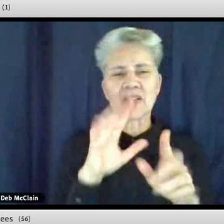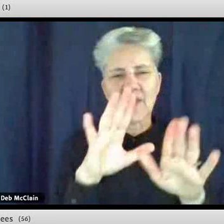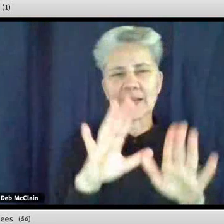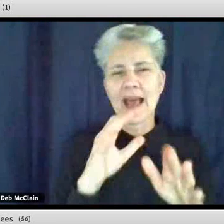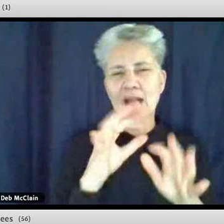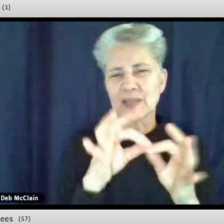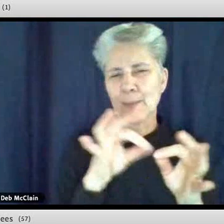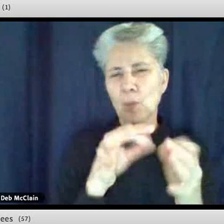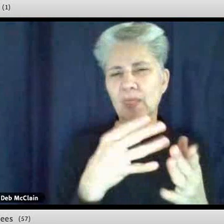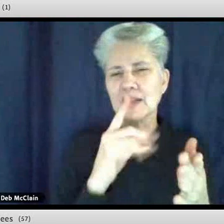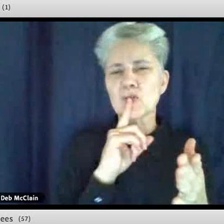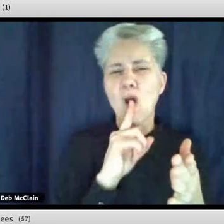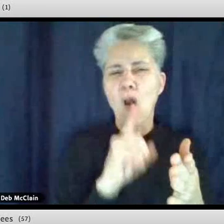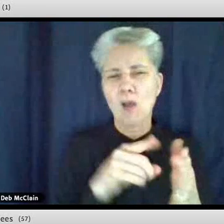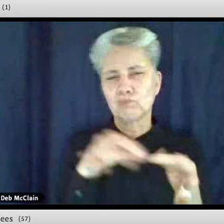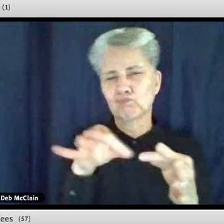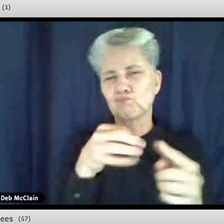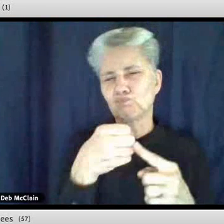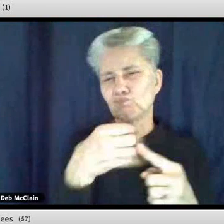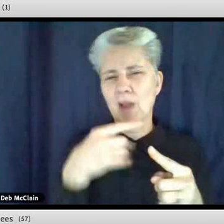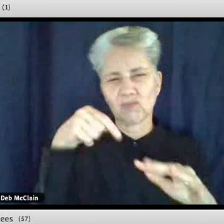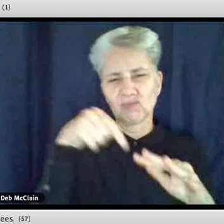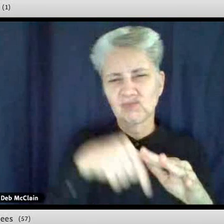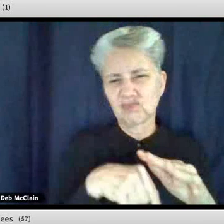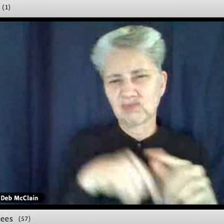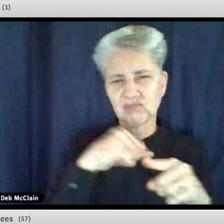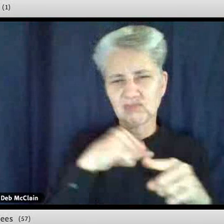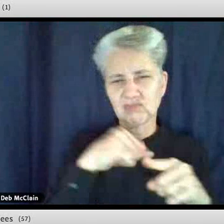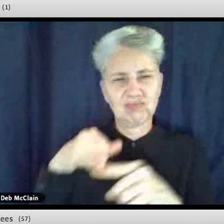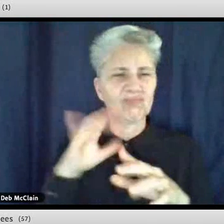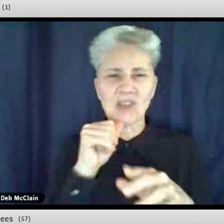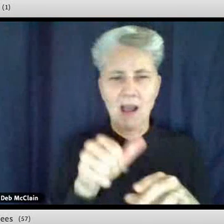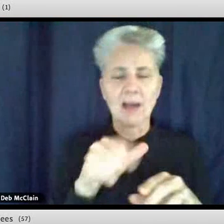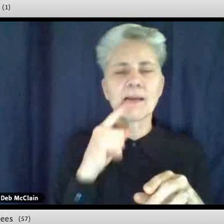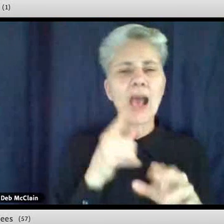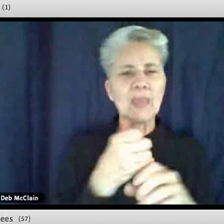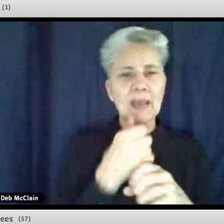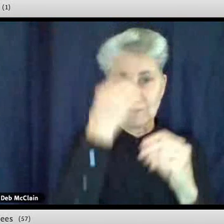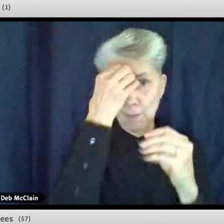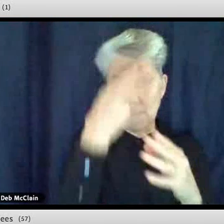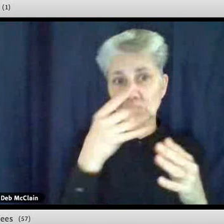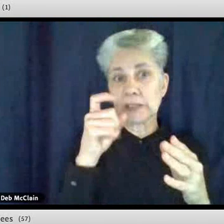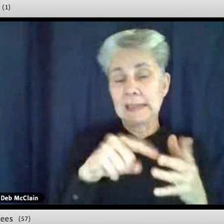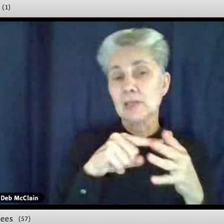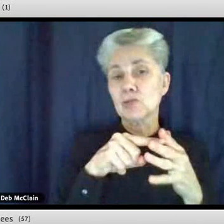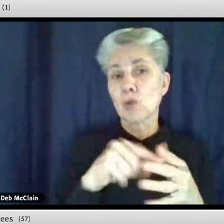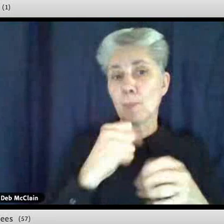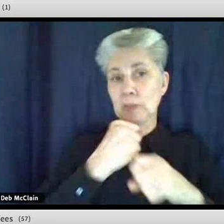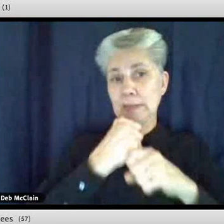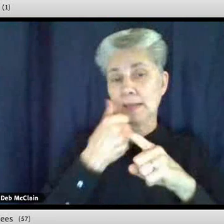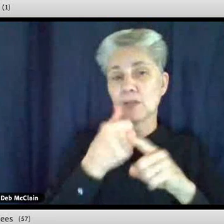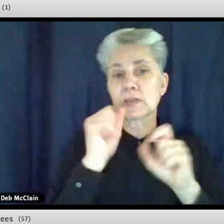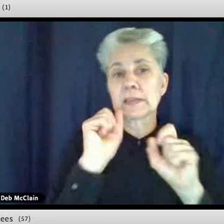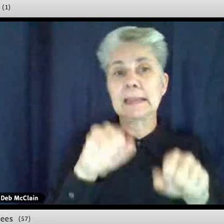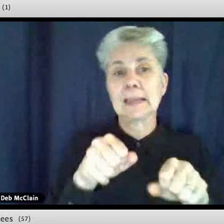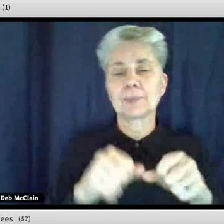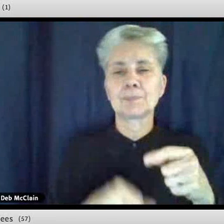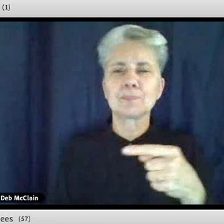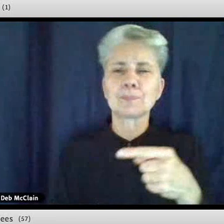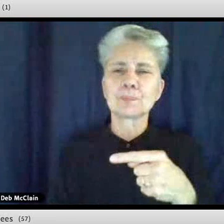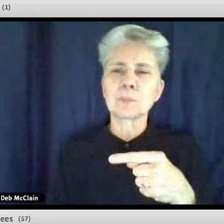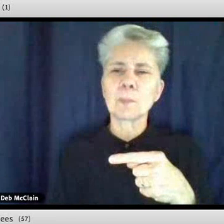simple things are for people, and they can get the information they need and start protecting themselves. Again, they've